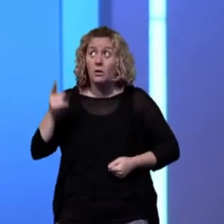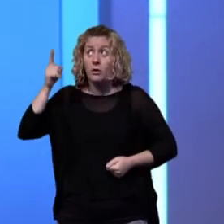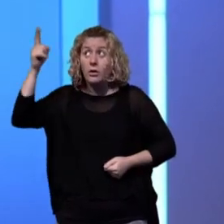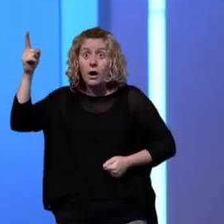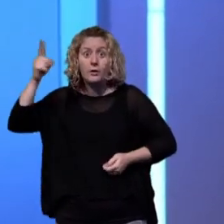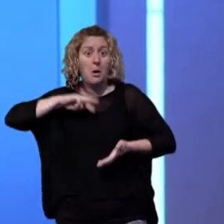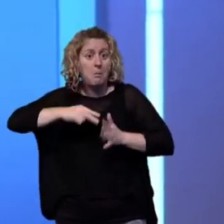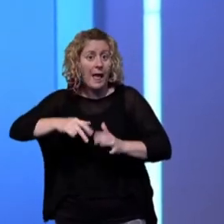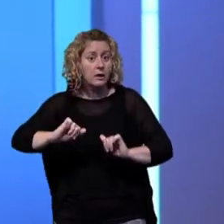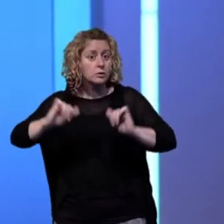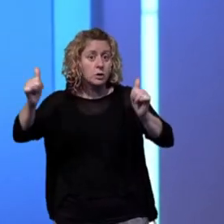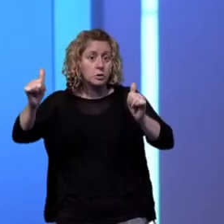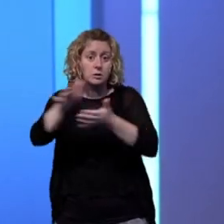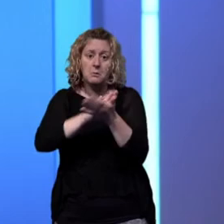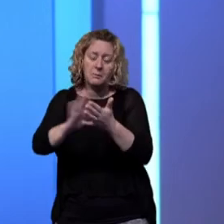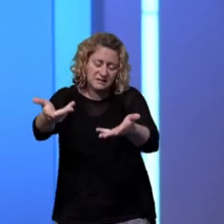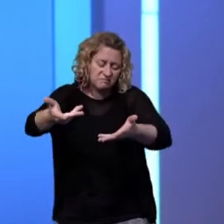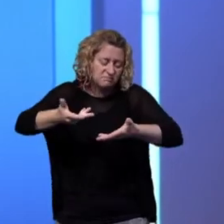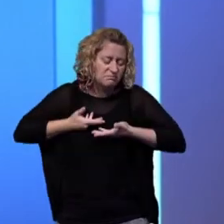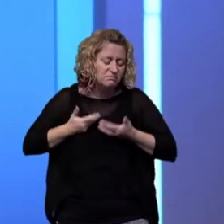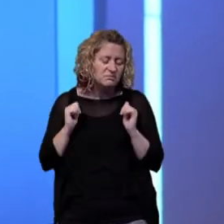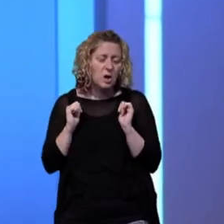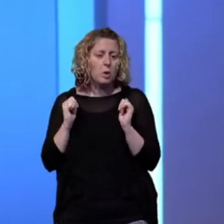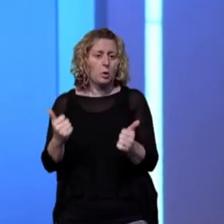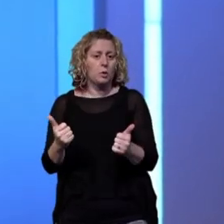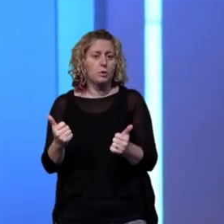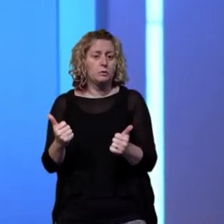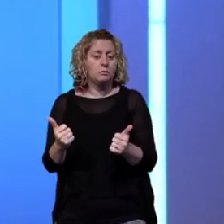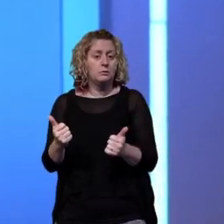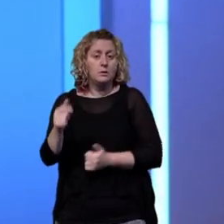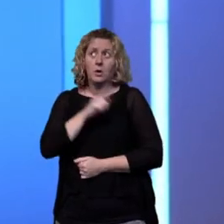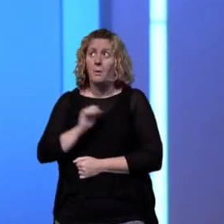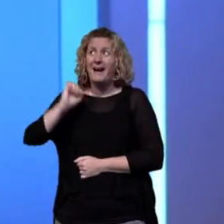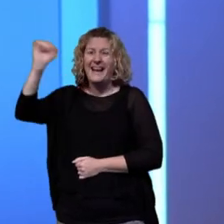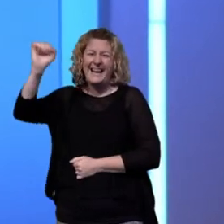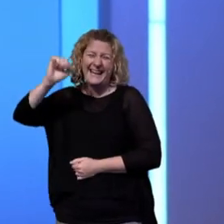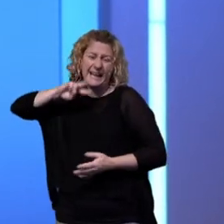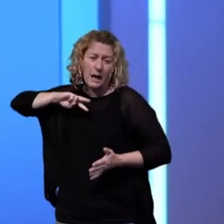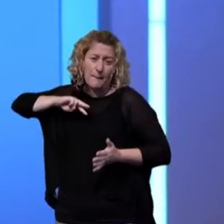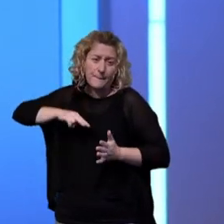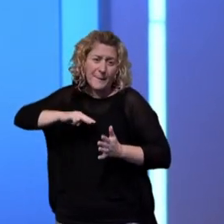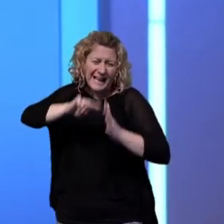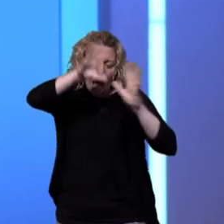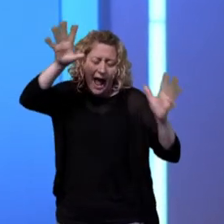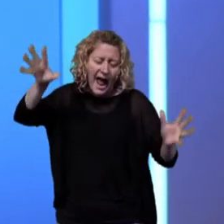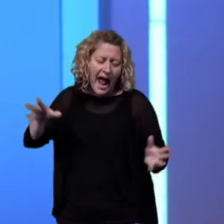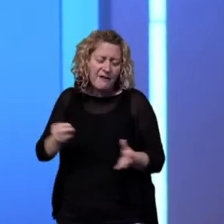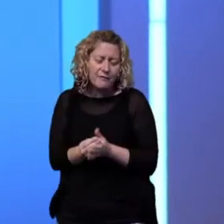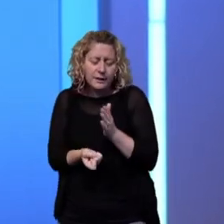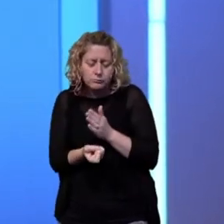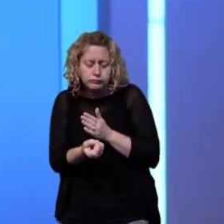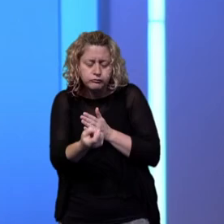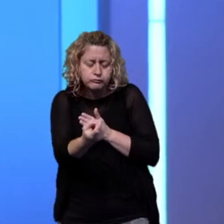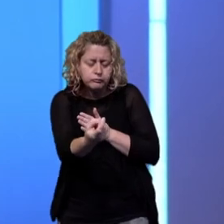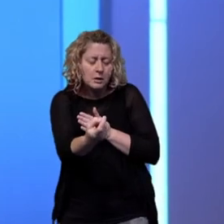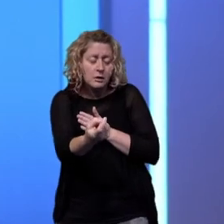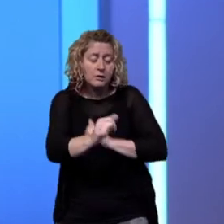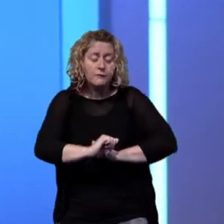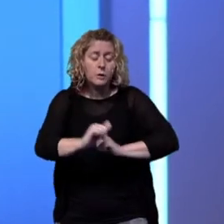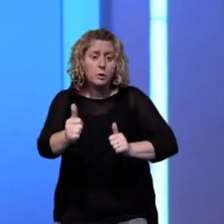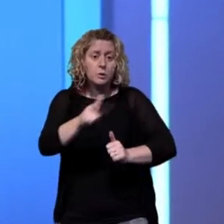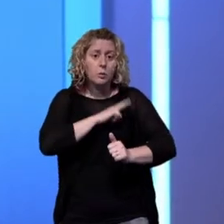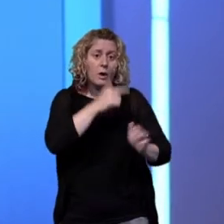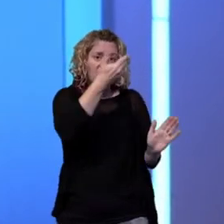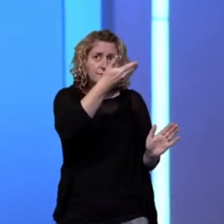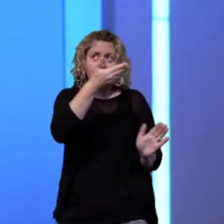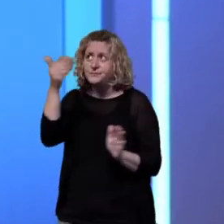Every day's a great day because God is working all things together for good to make me more like Christ. And that might mean that as I walk